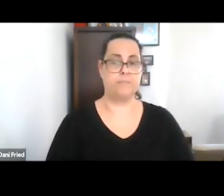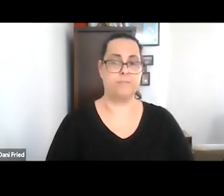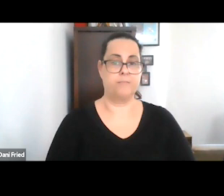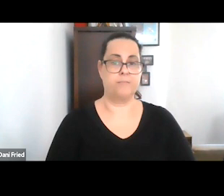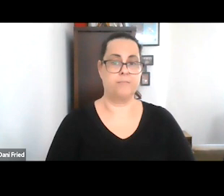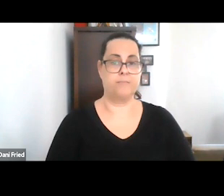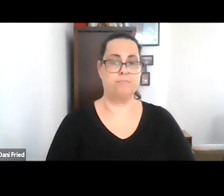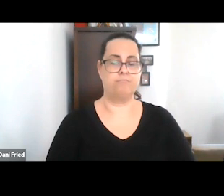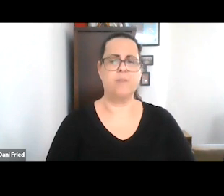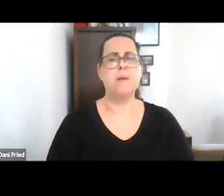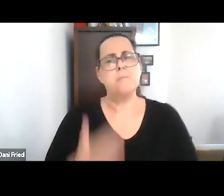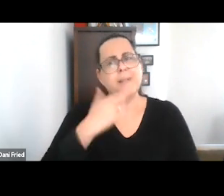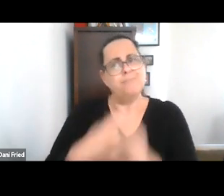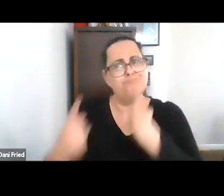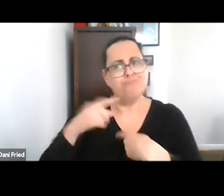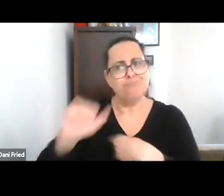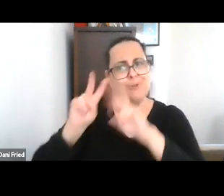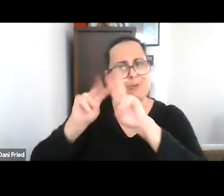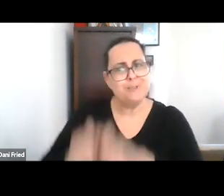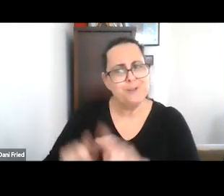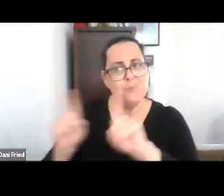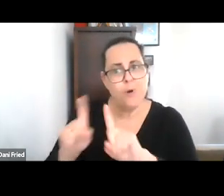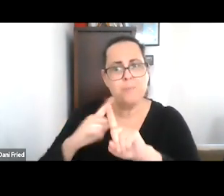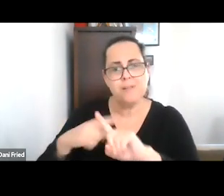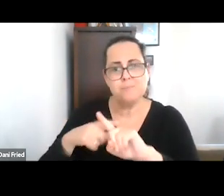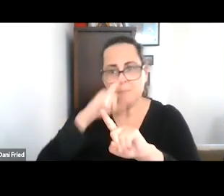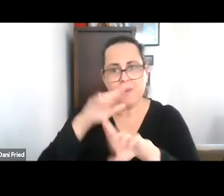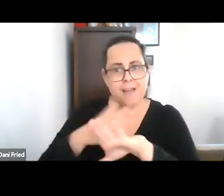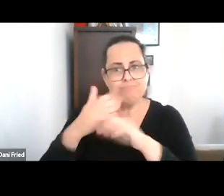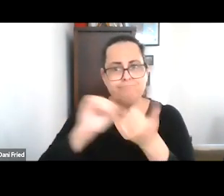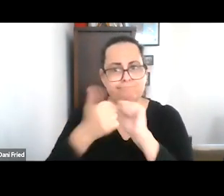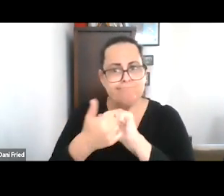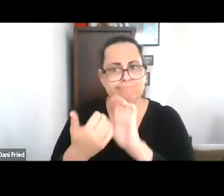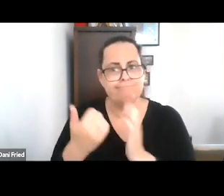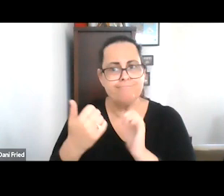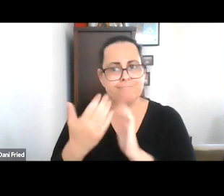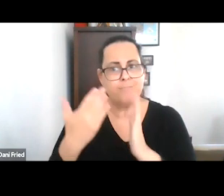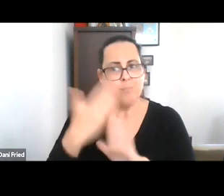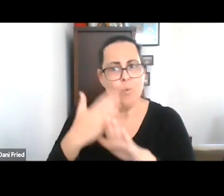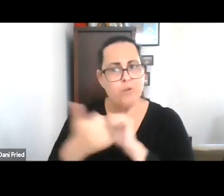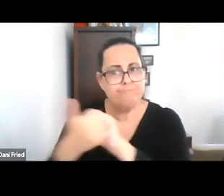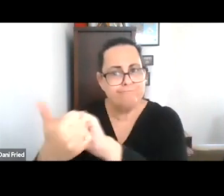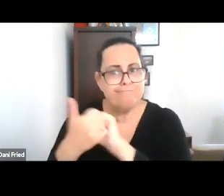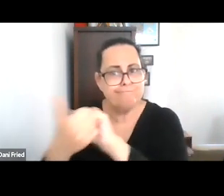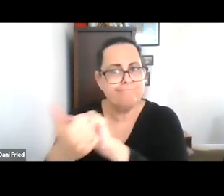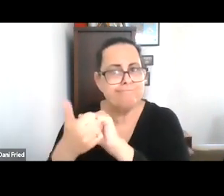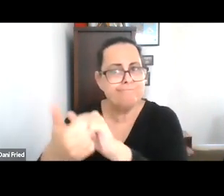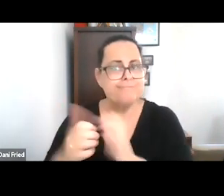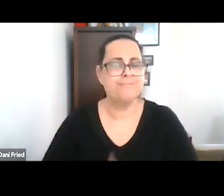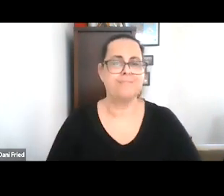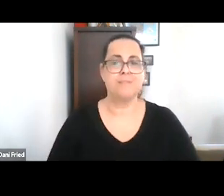dyu@unsw.edu.au to tell us about your work and also discuss ways we may be able to help to support or promote it. We are